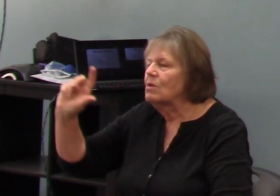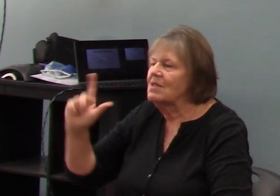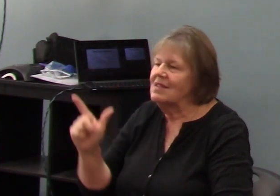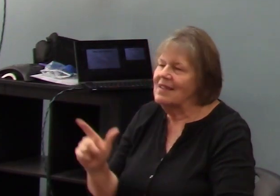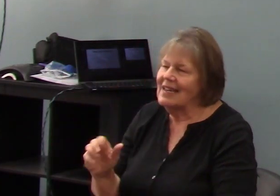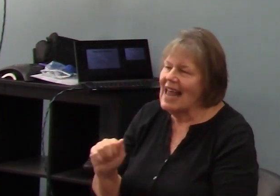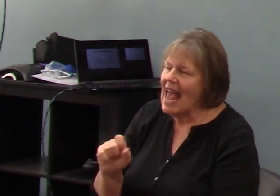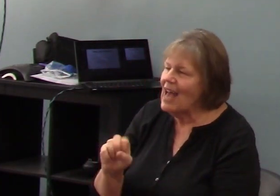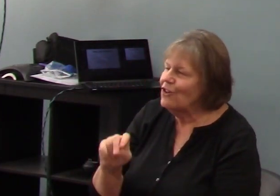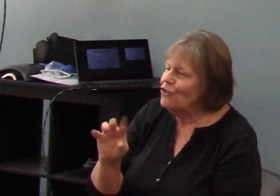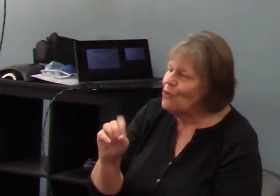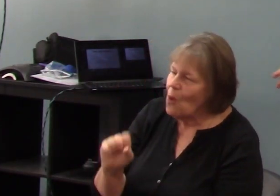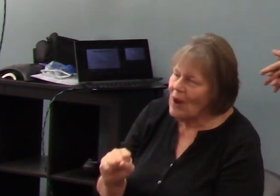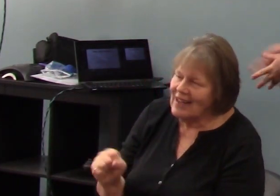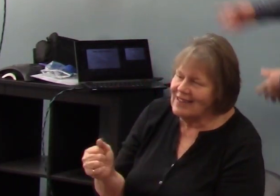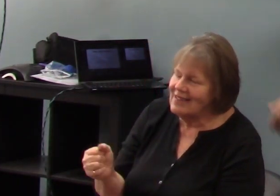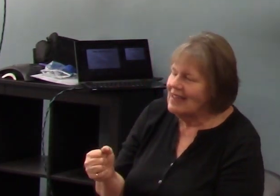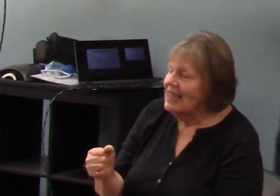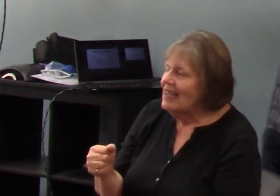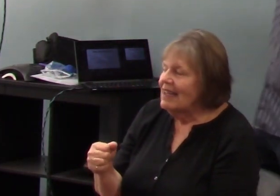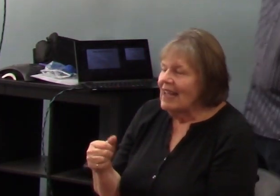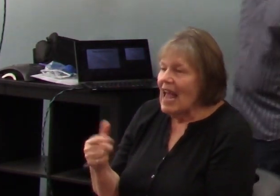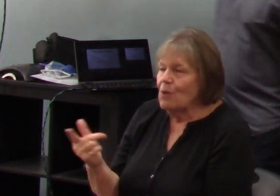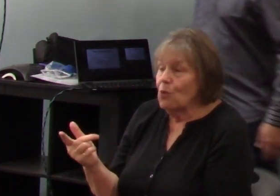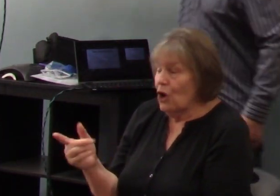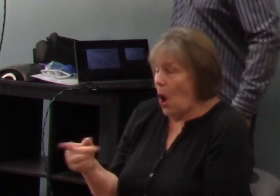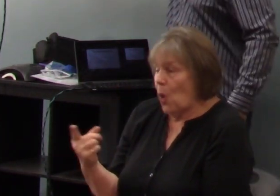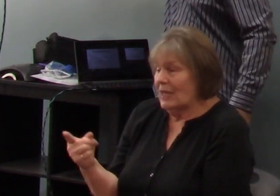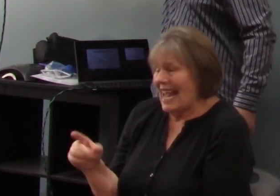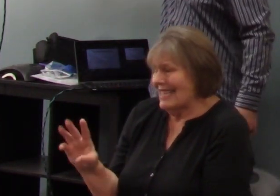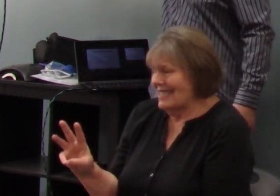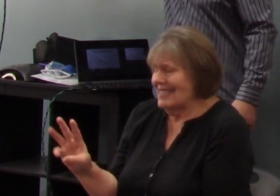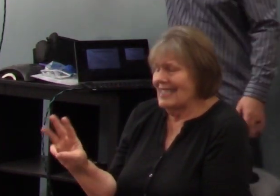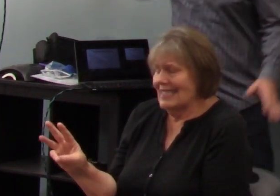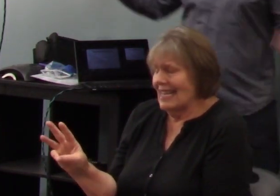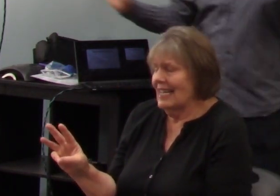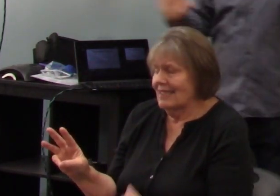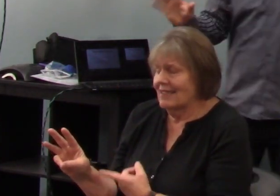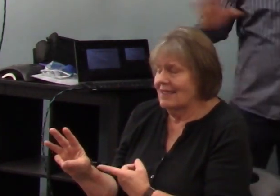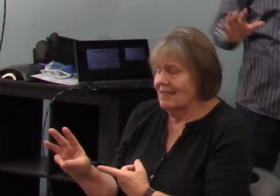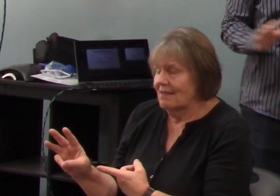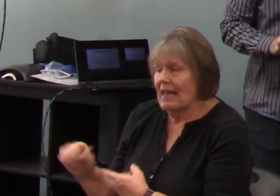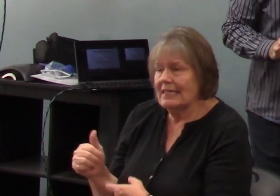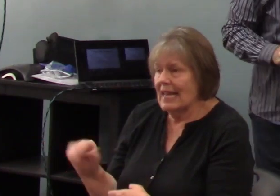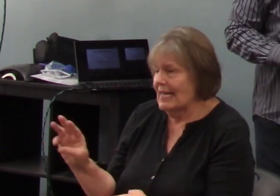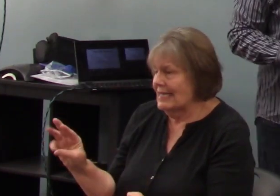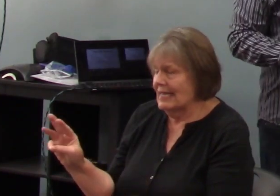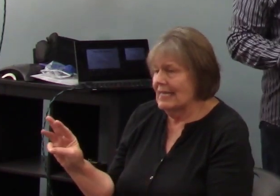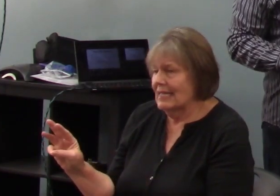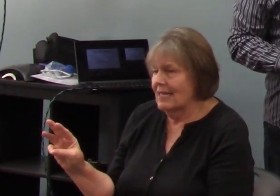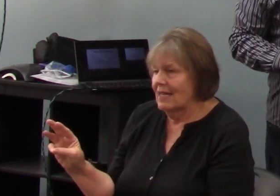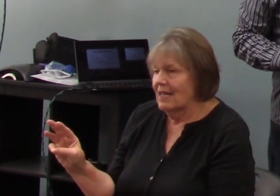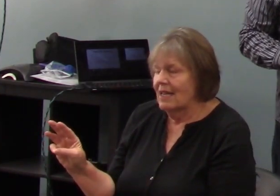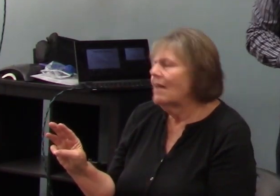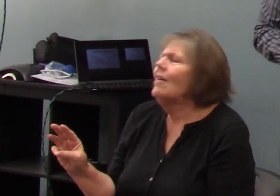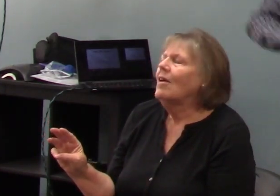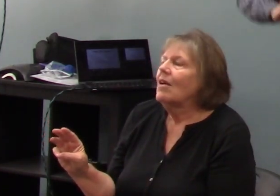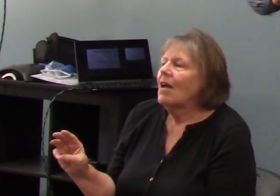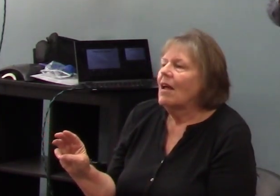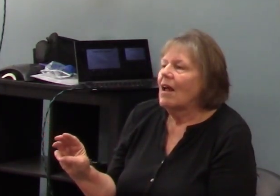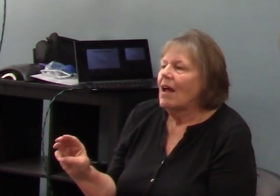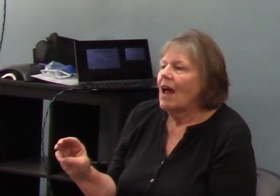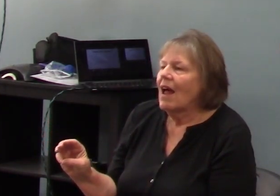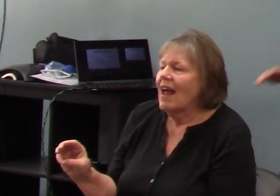it's the number of atoms. And we're only at 66. Like, you look at this seems like sort of an unintimidating number.